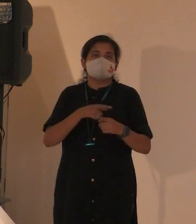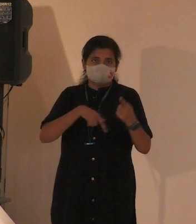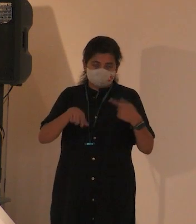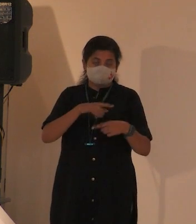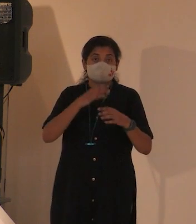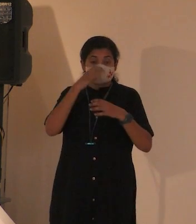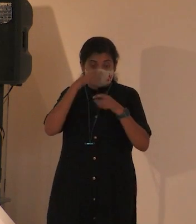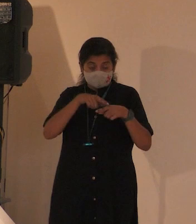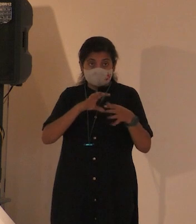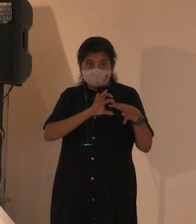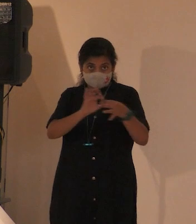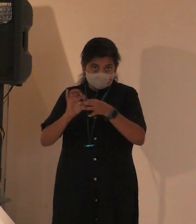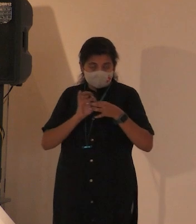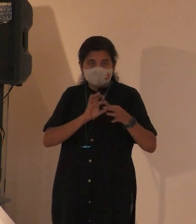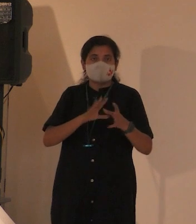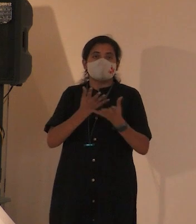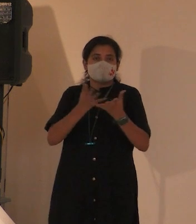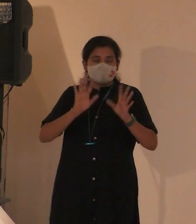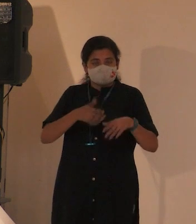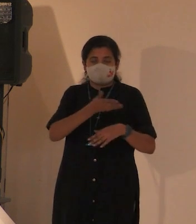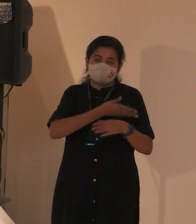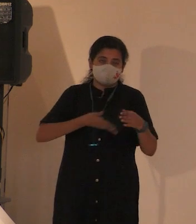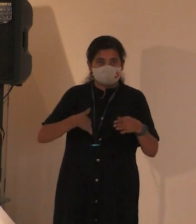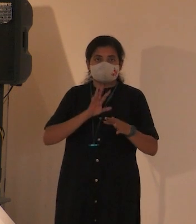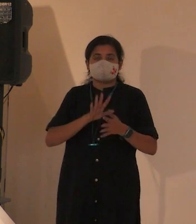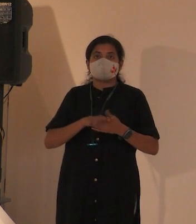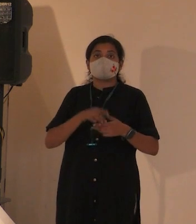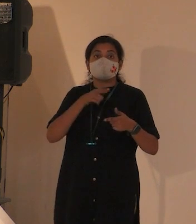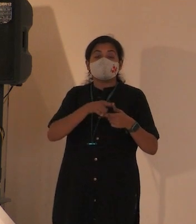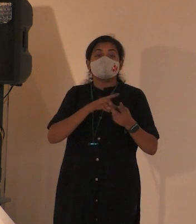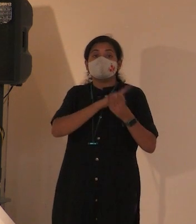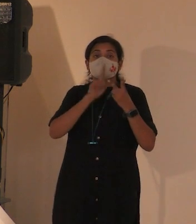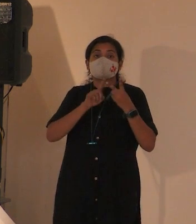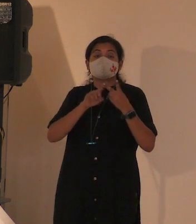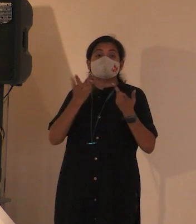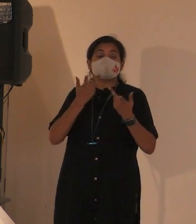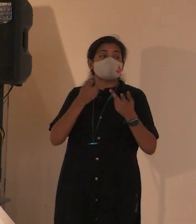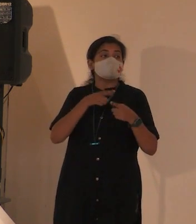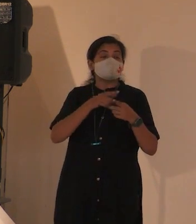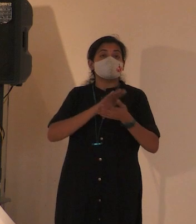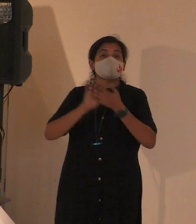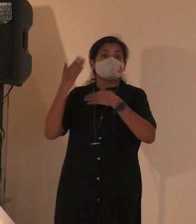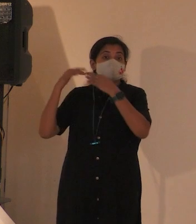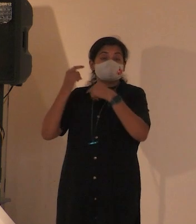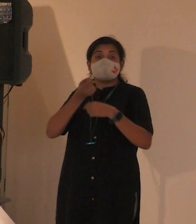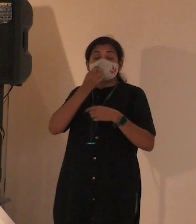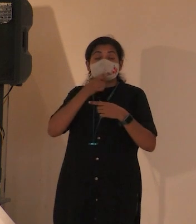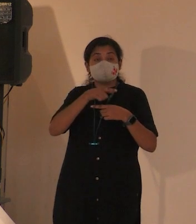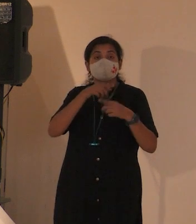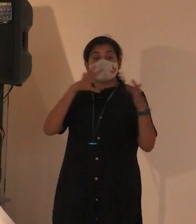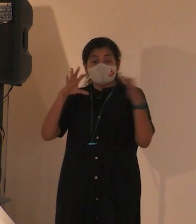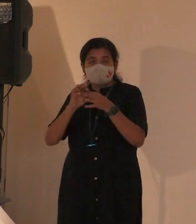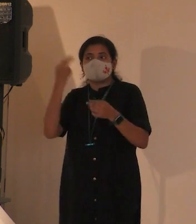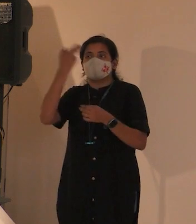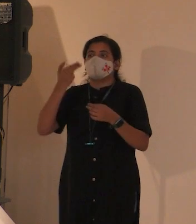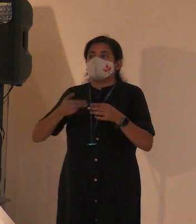the microscope. Things like this, objects like this. And then we have the second reprints of the History of Medicine paintings. That